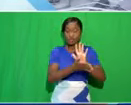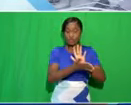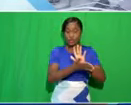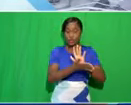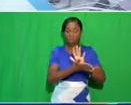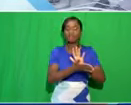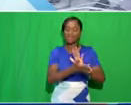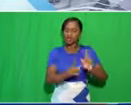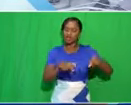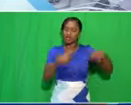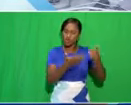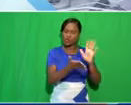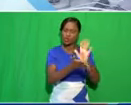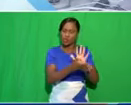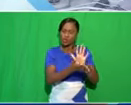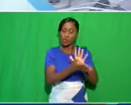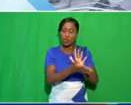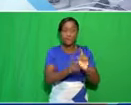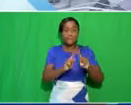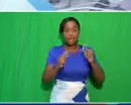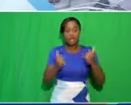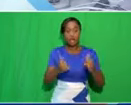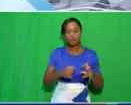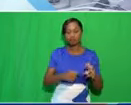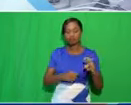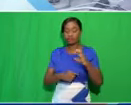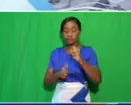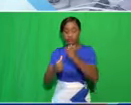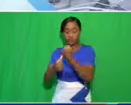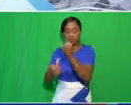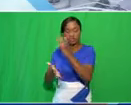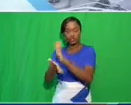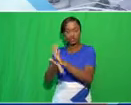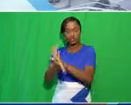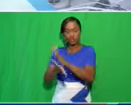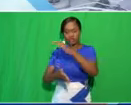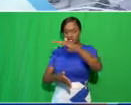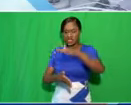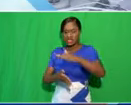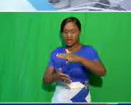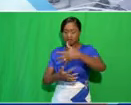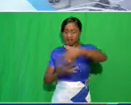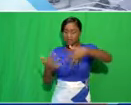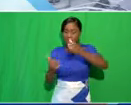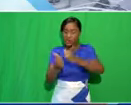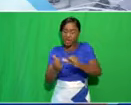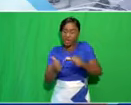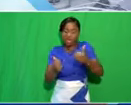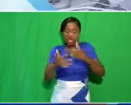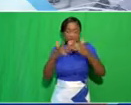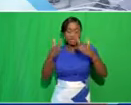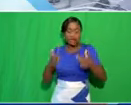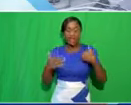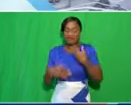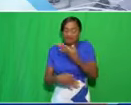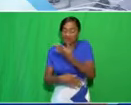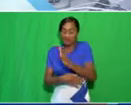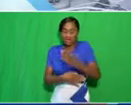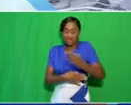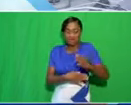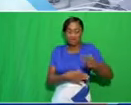they would go to school. You now have the child going to a school, mixing with other students, have different teachers for